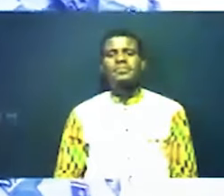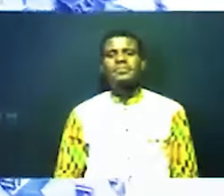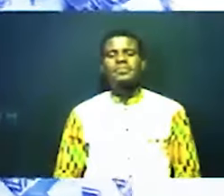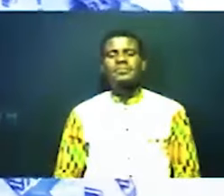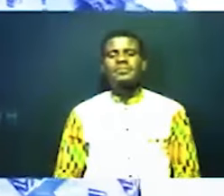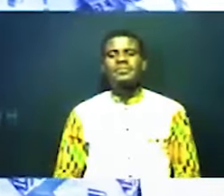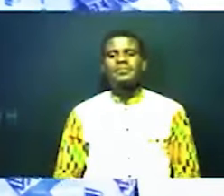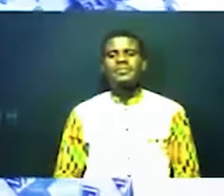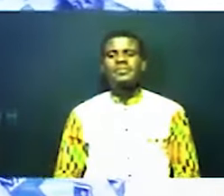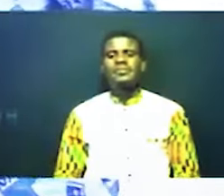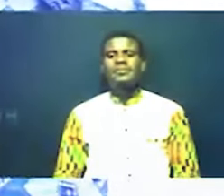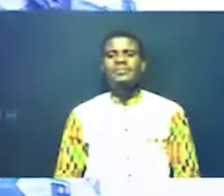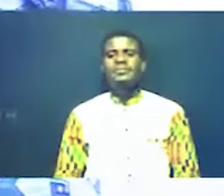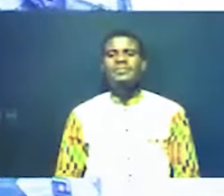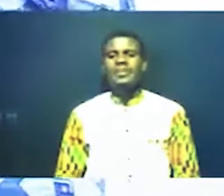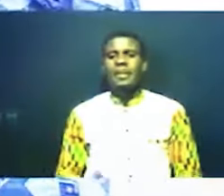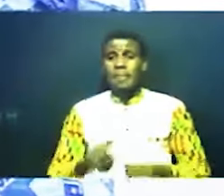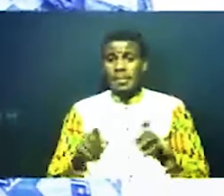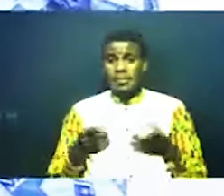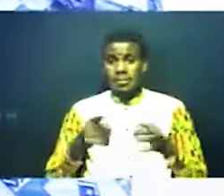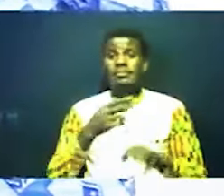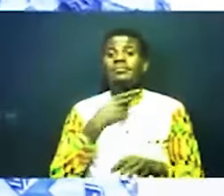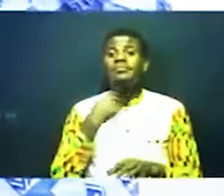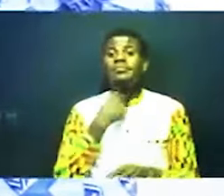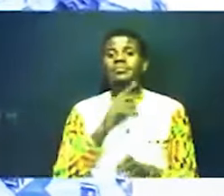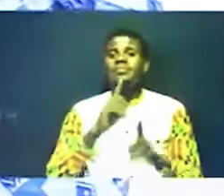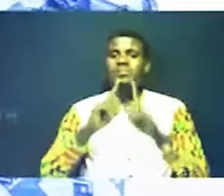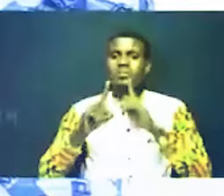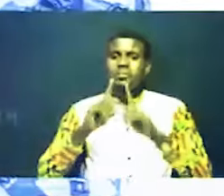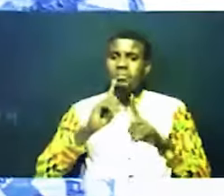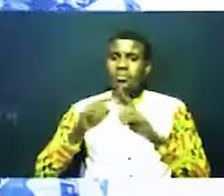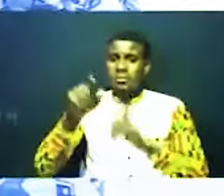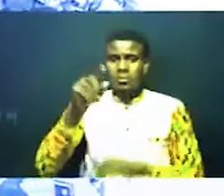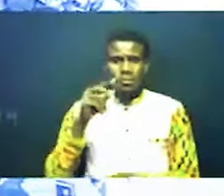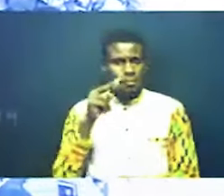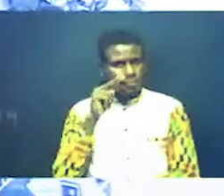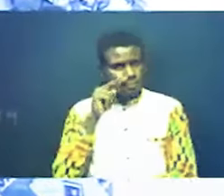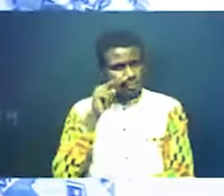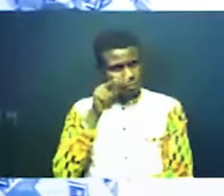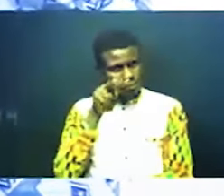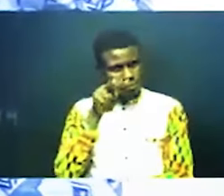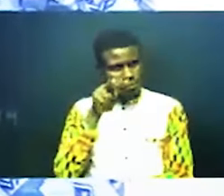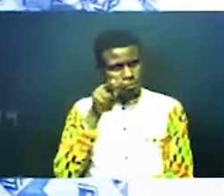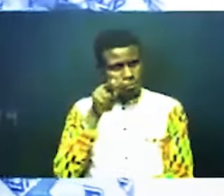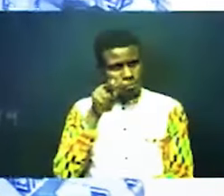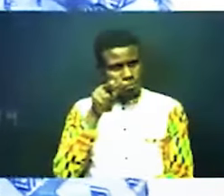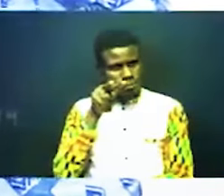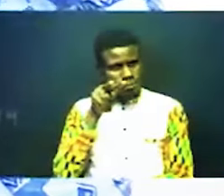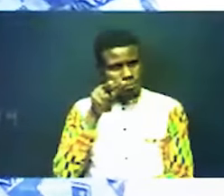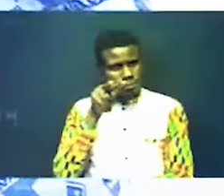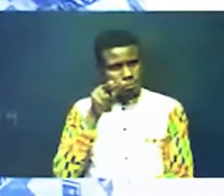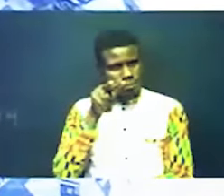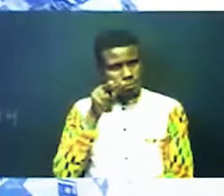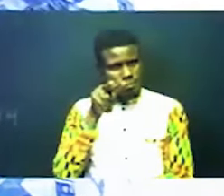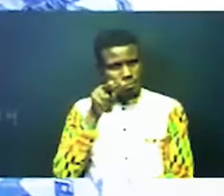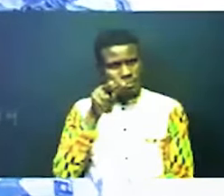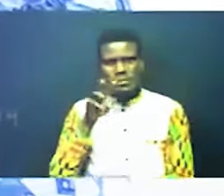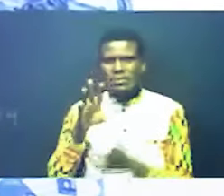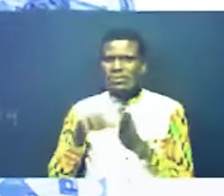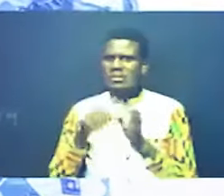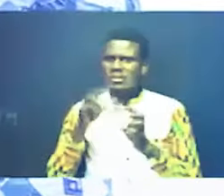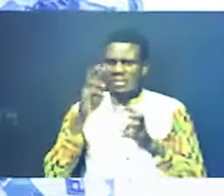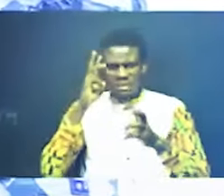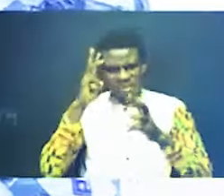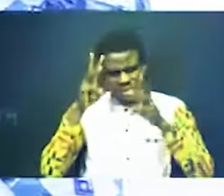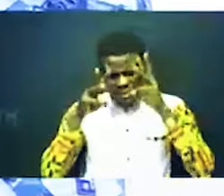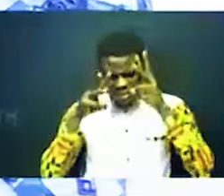when he was talking, I was looking at his face. And I was worried